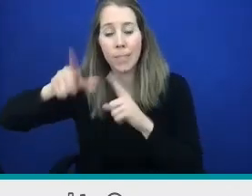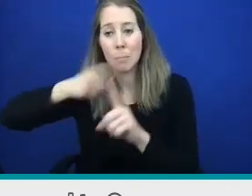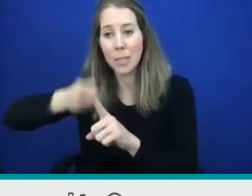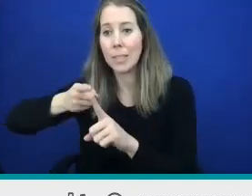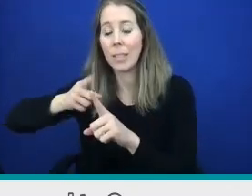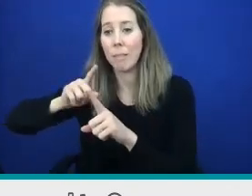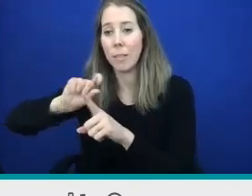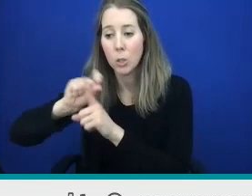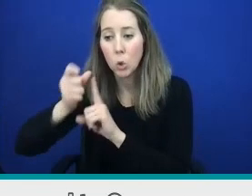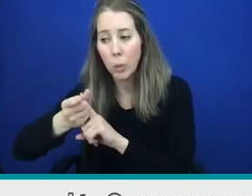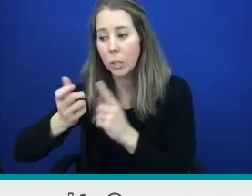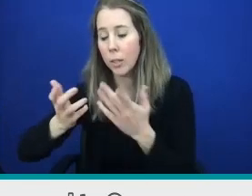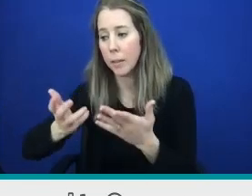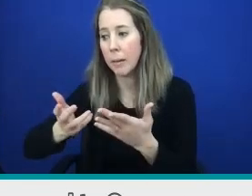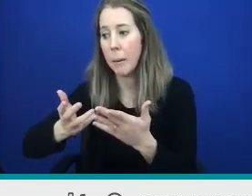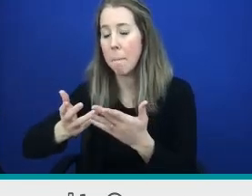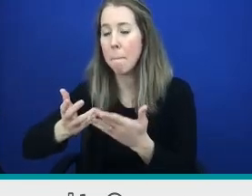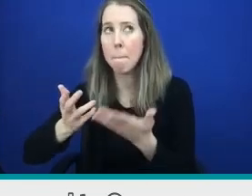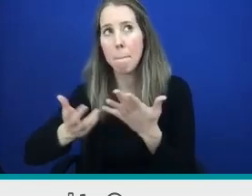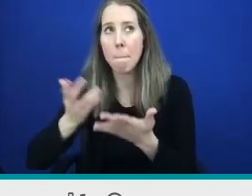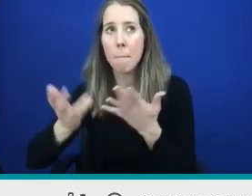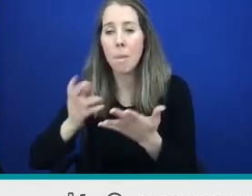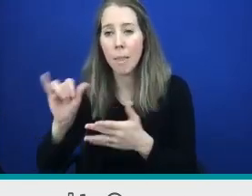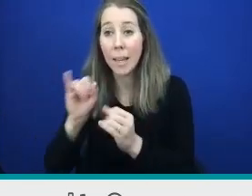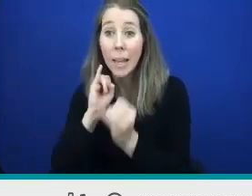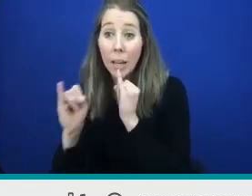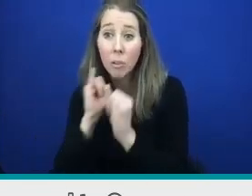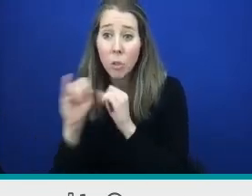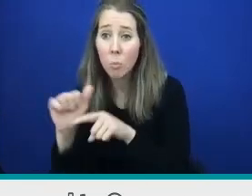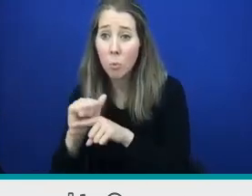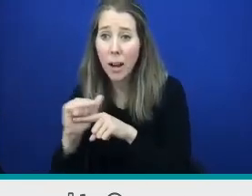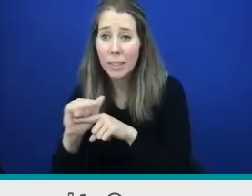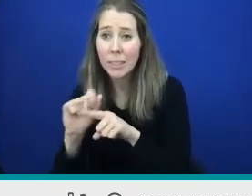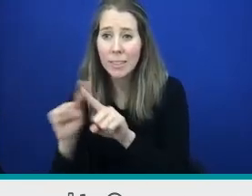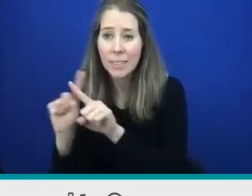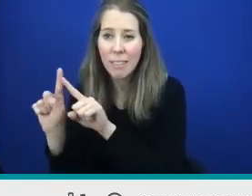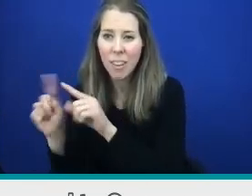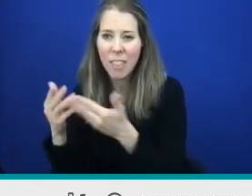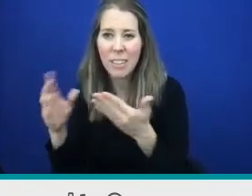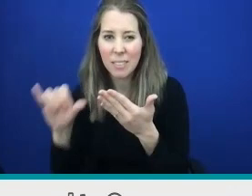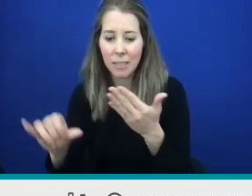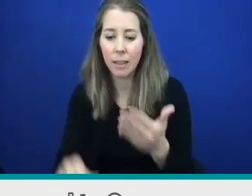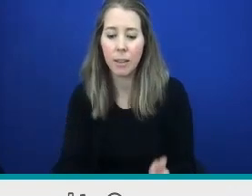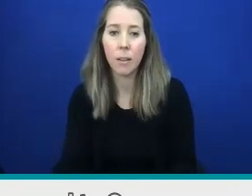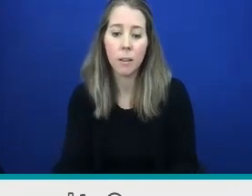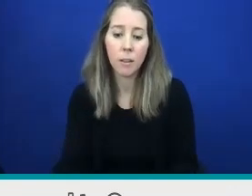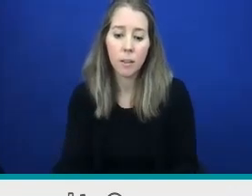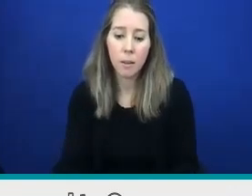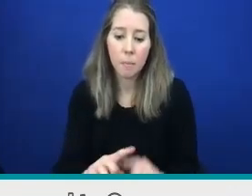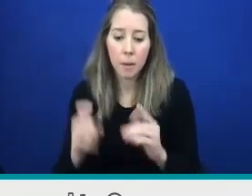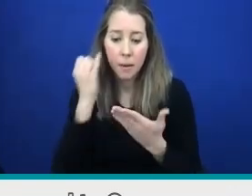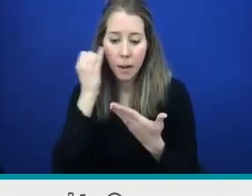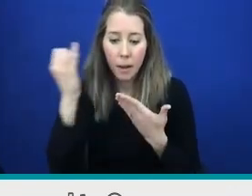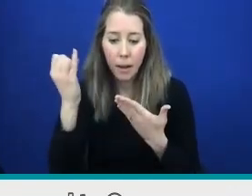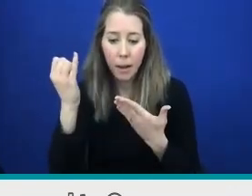scenario, kind of interview practice, different things like that. But the idea behind it is that you